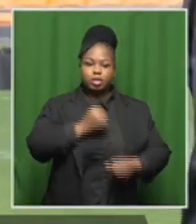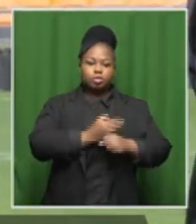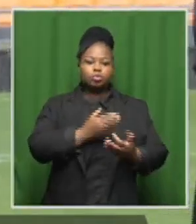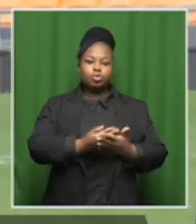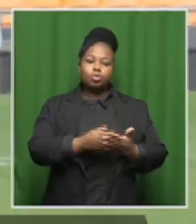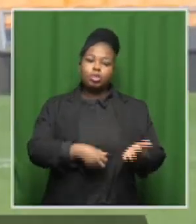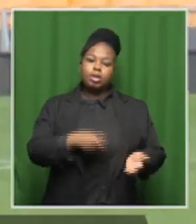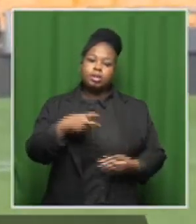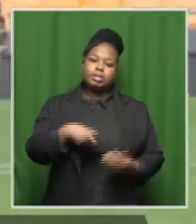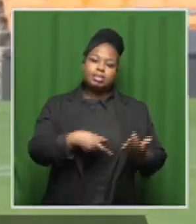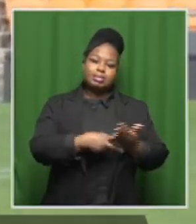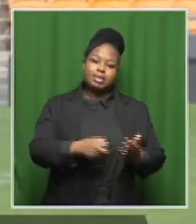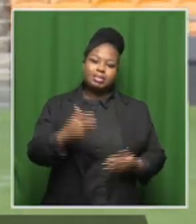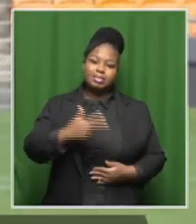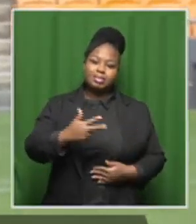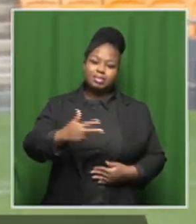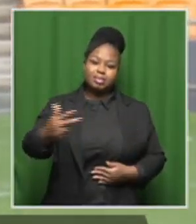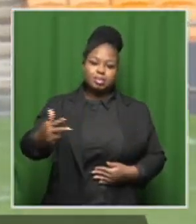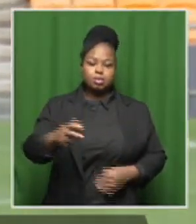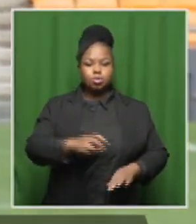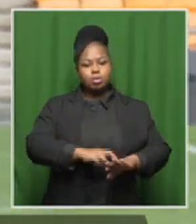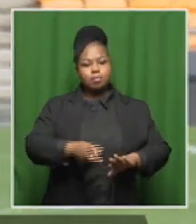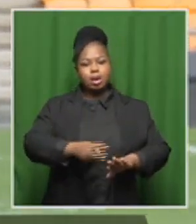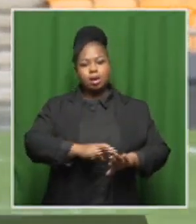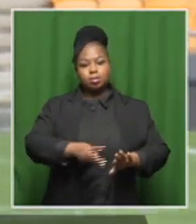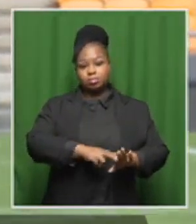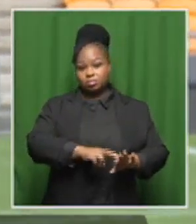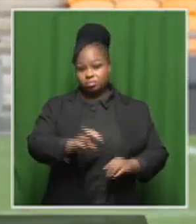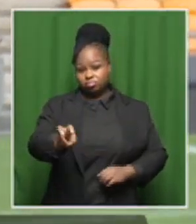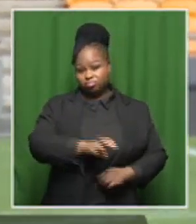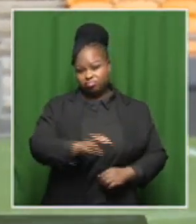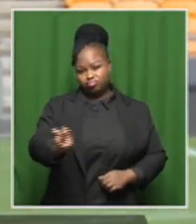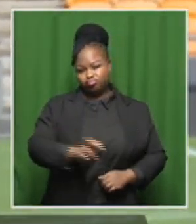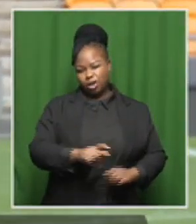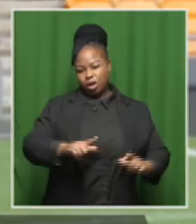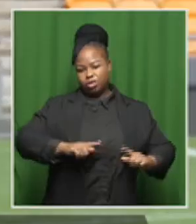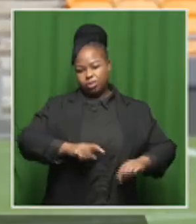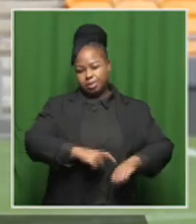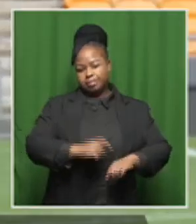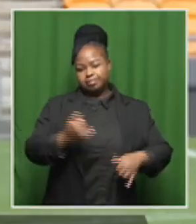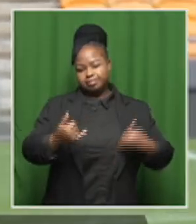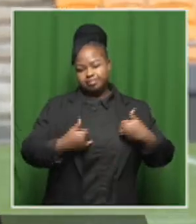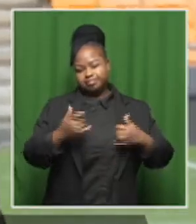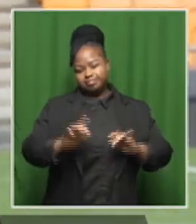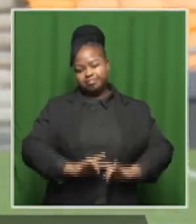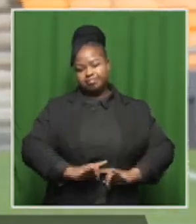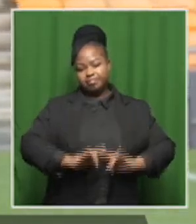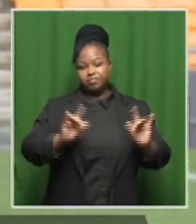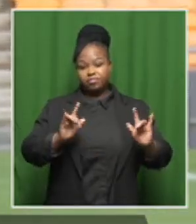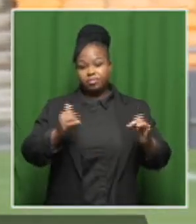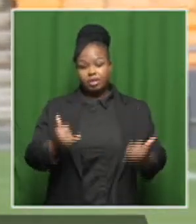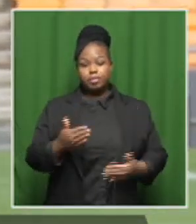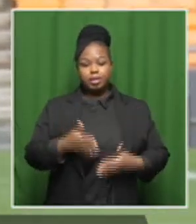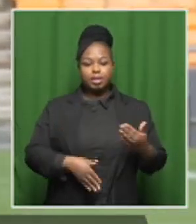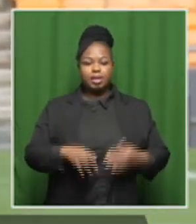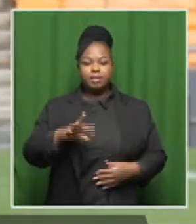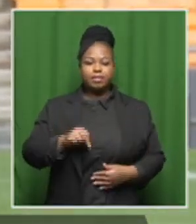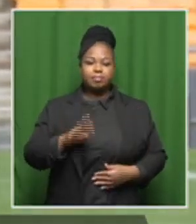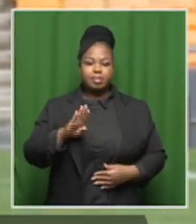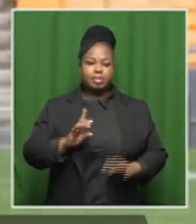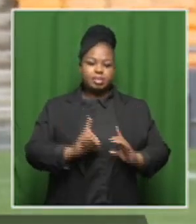ride sorted. Make sure you've got ample time to get to the stadium and just come and enjoy it. And that's it from me, Stacey Holland, out here at the FNB